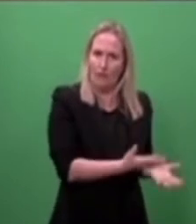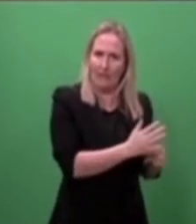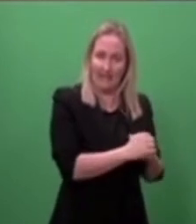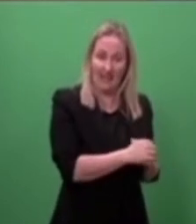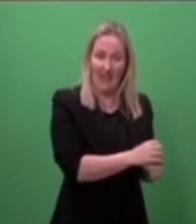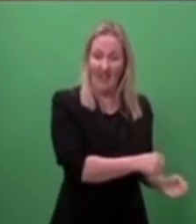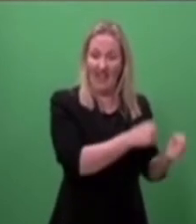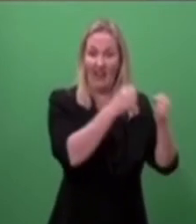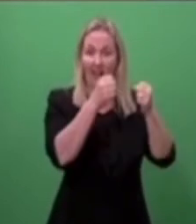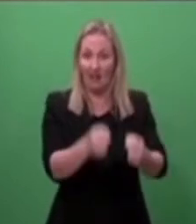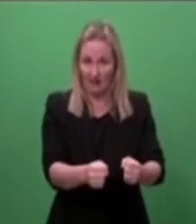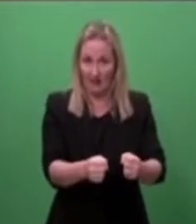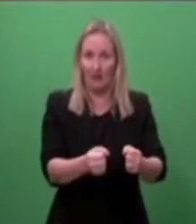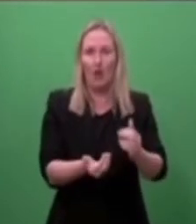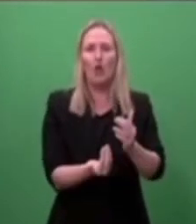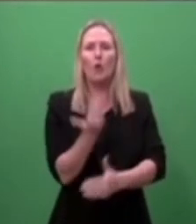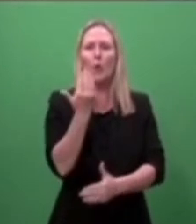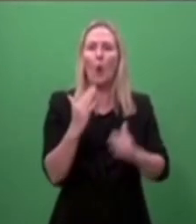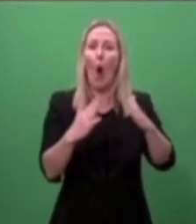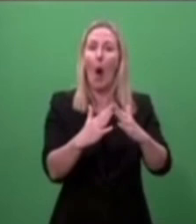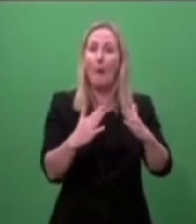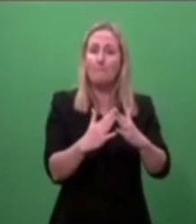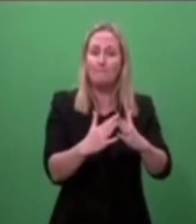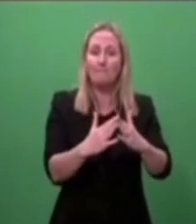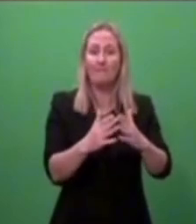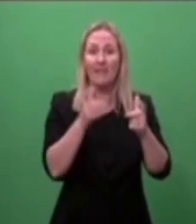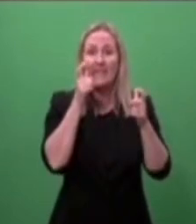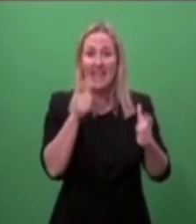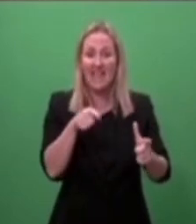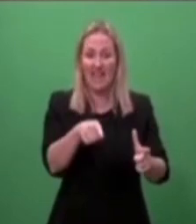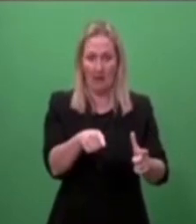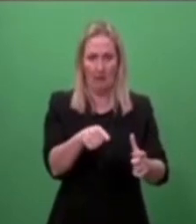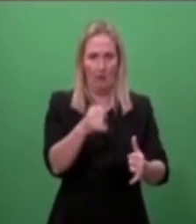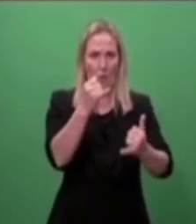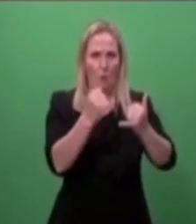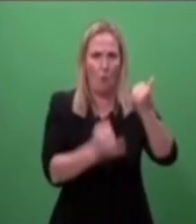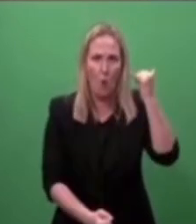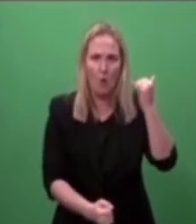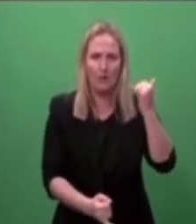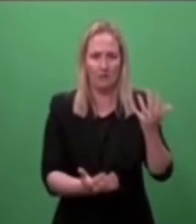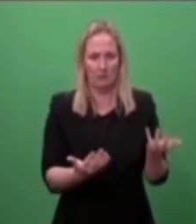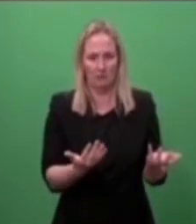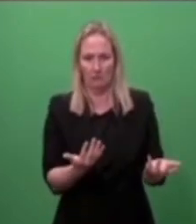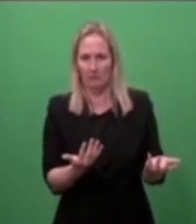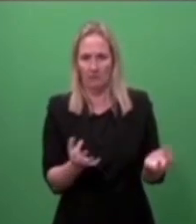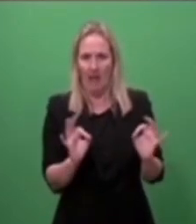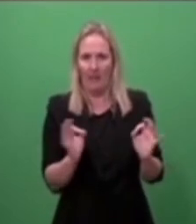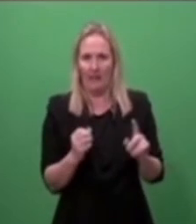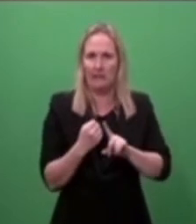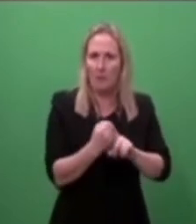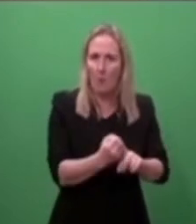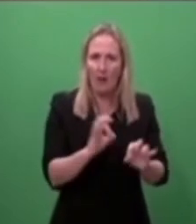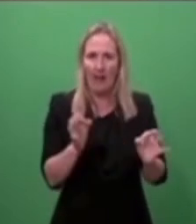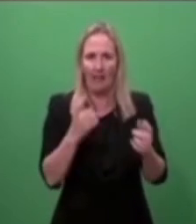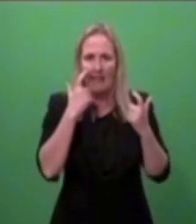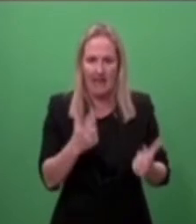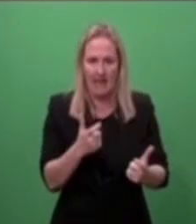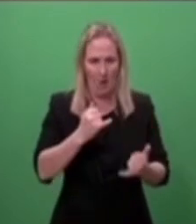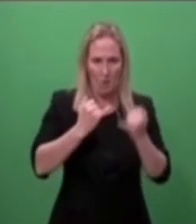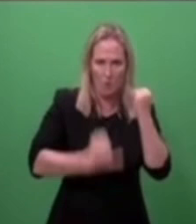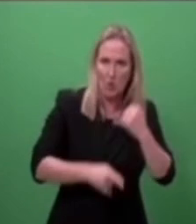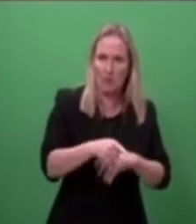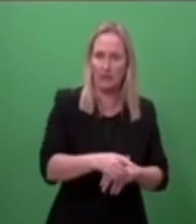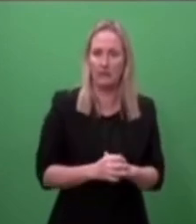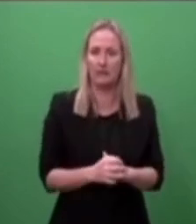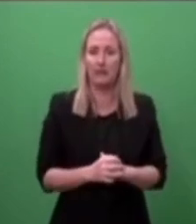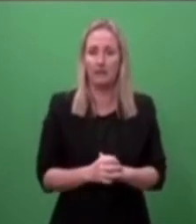made worse by their new living conditions and the lack of sufficient support and care. Time and time again, the report